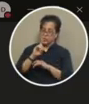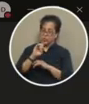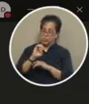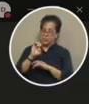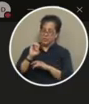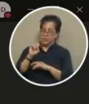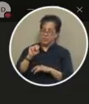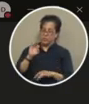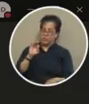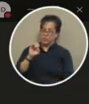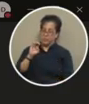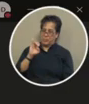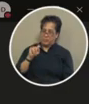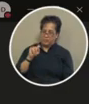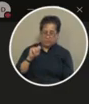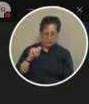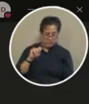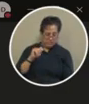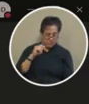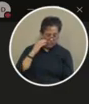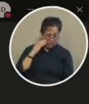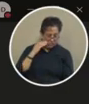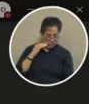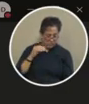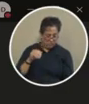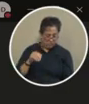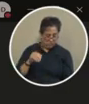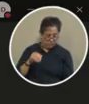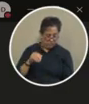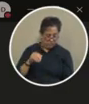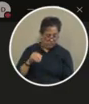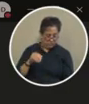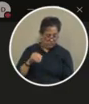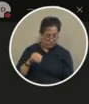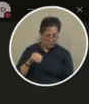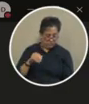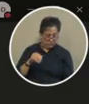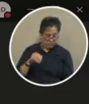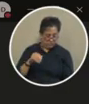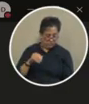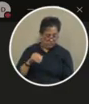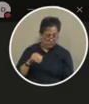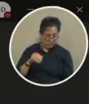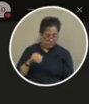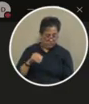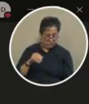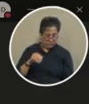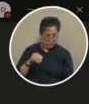now, or has that been suspended? I know, Ms. Neiman, you started saying on March 17th, but then you cut out for us.